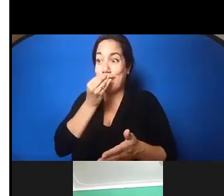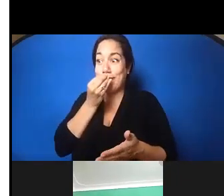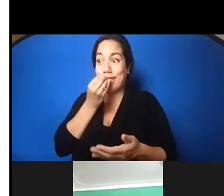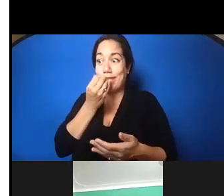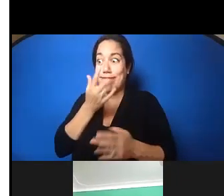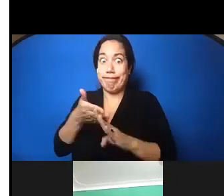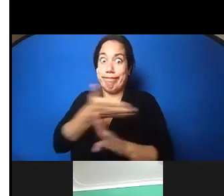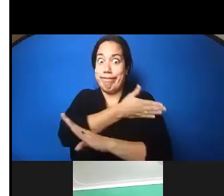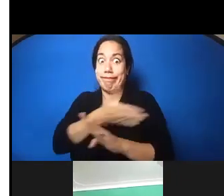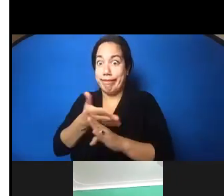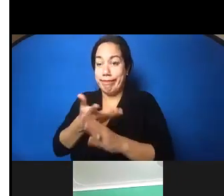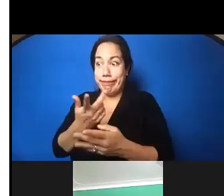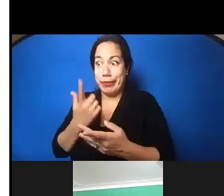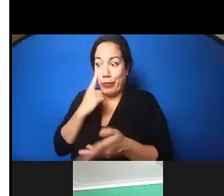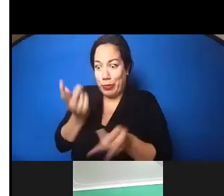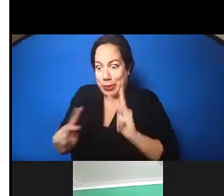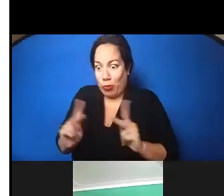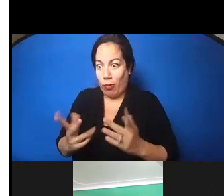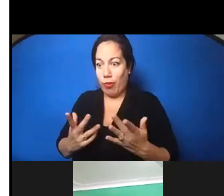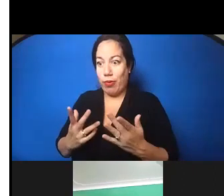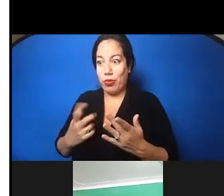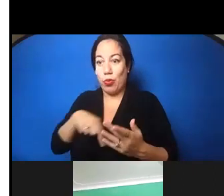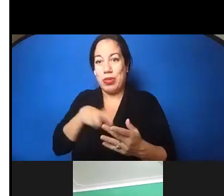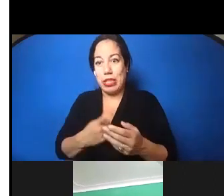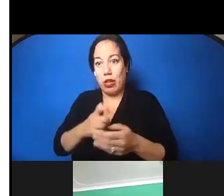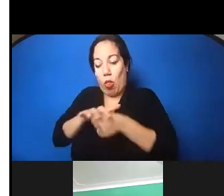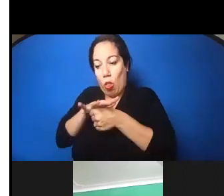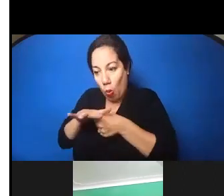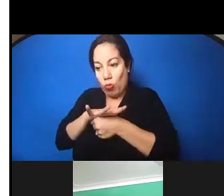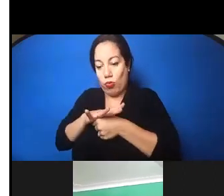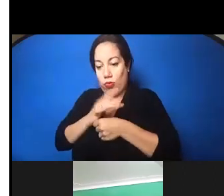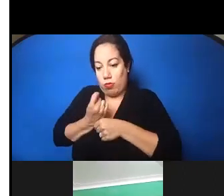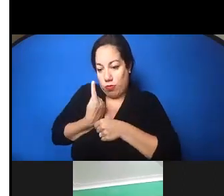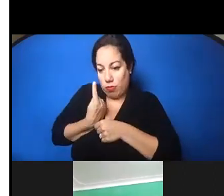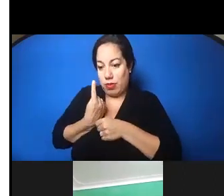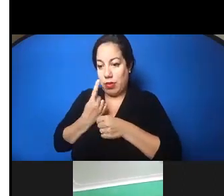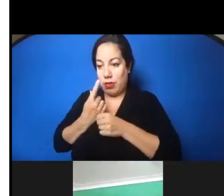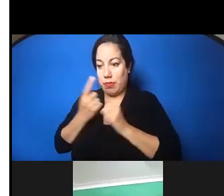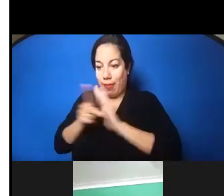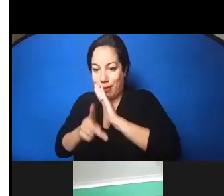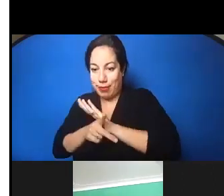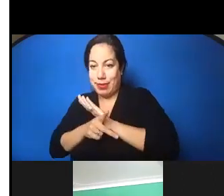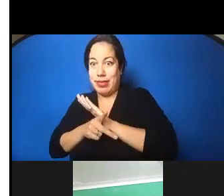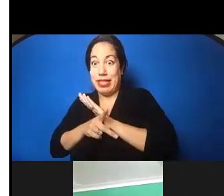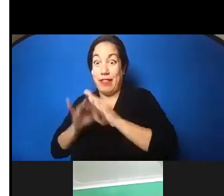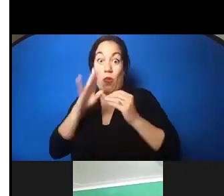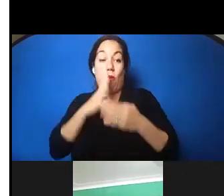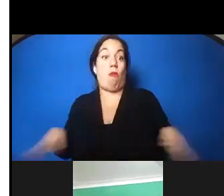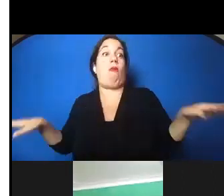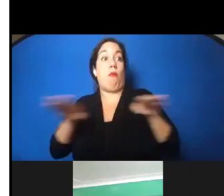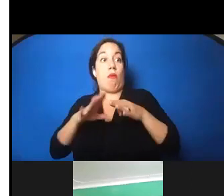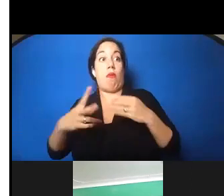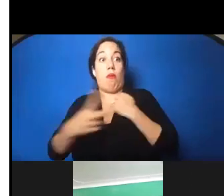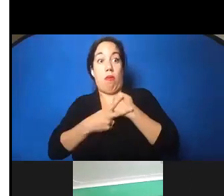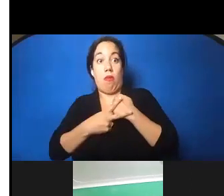for the people. So we said you must have a local context and analysis if you are going for lockdown or partial lockdown, you need to look